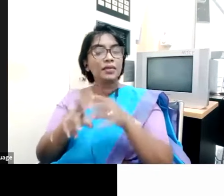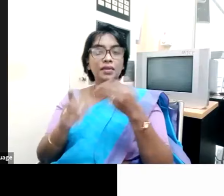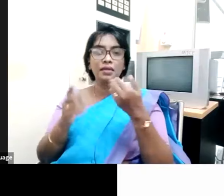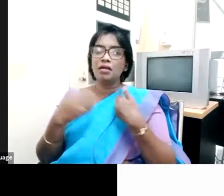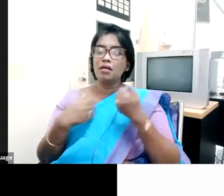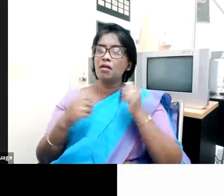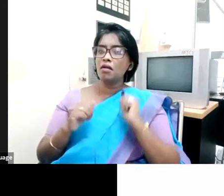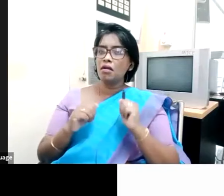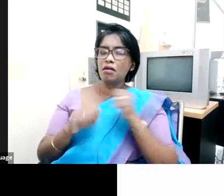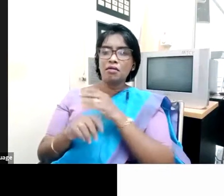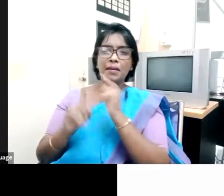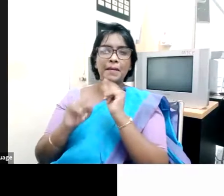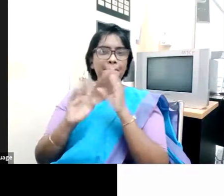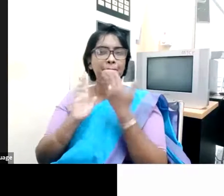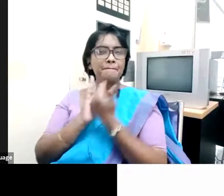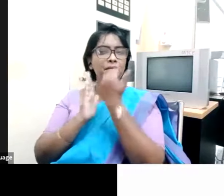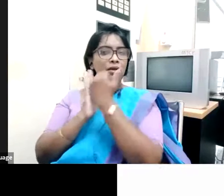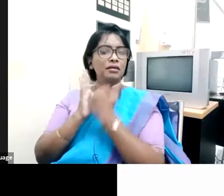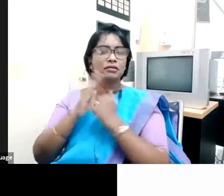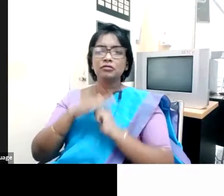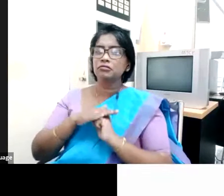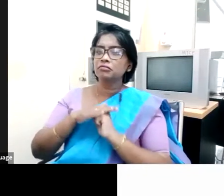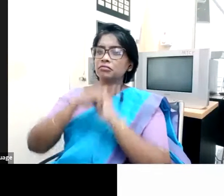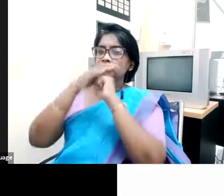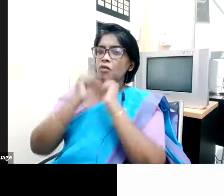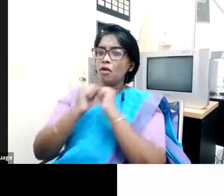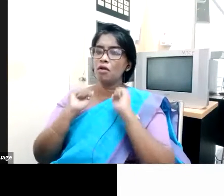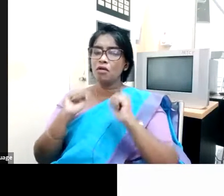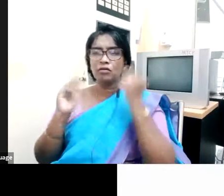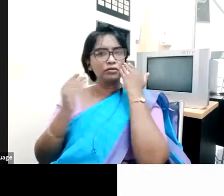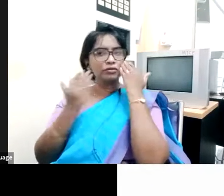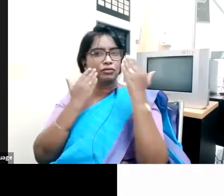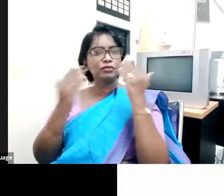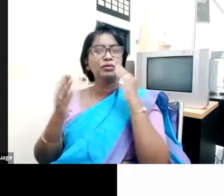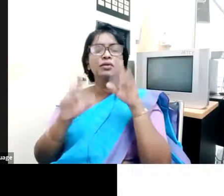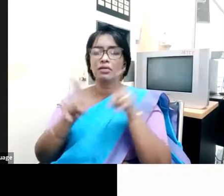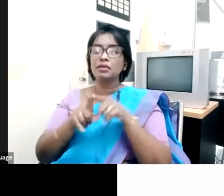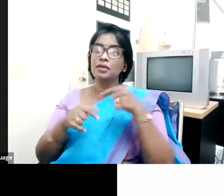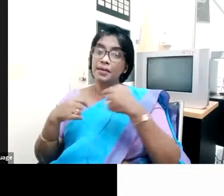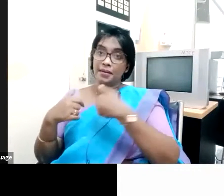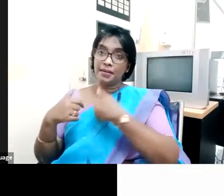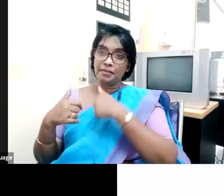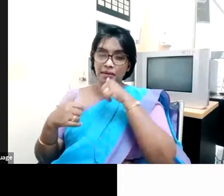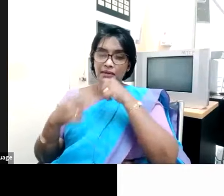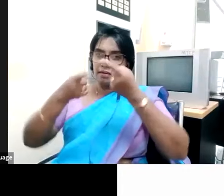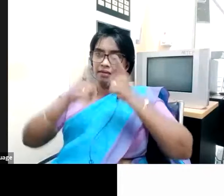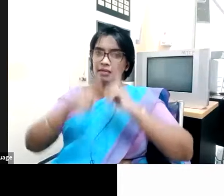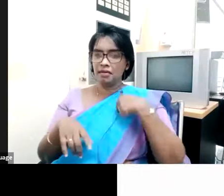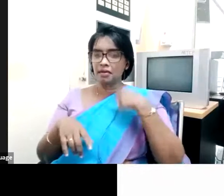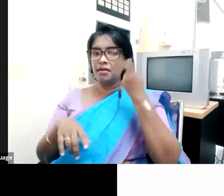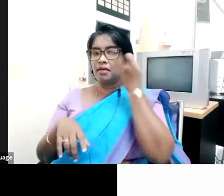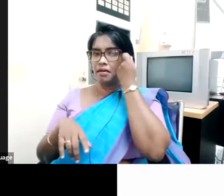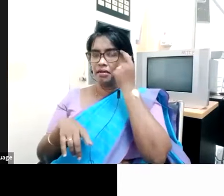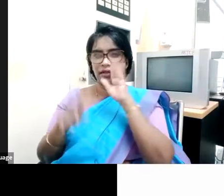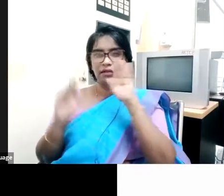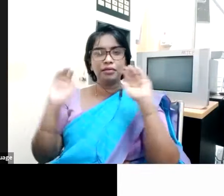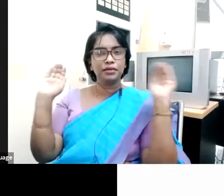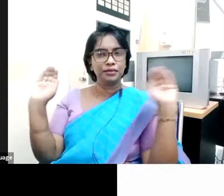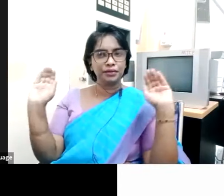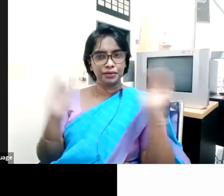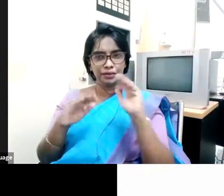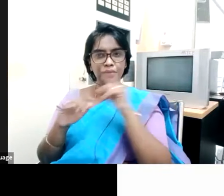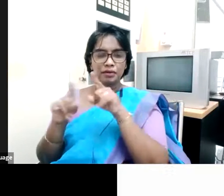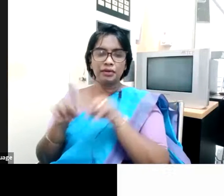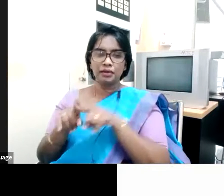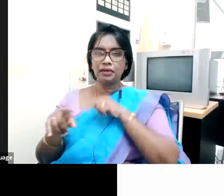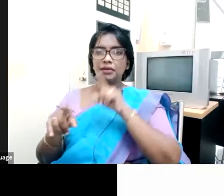agreements. I just wanted to touch upon briefly also development of skills